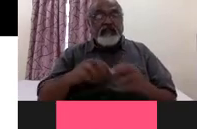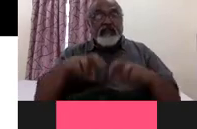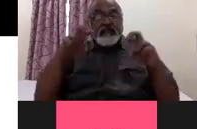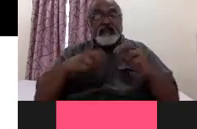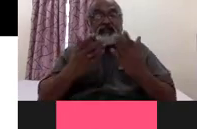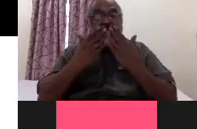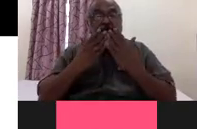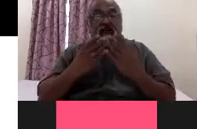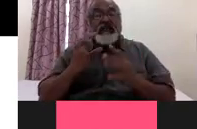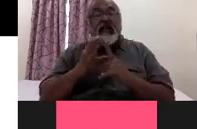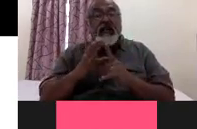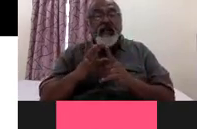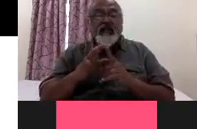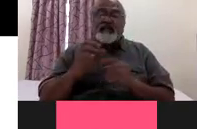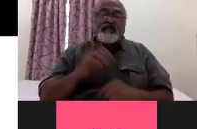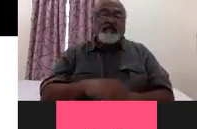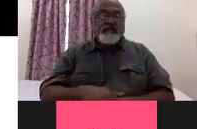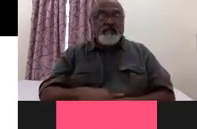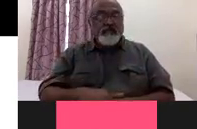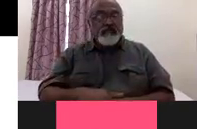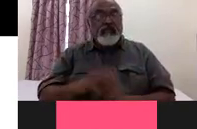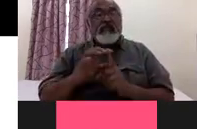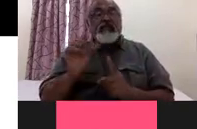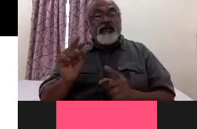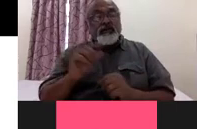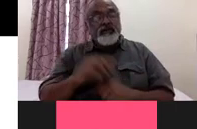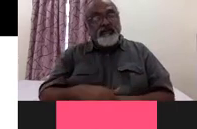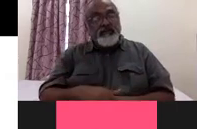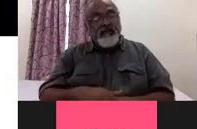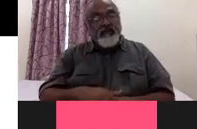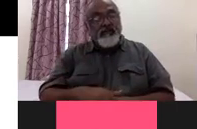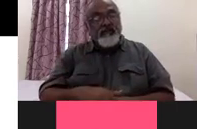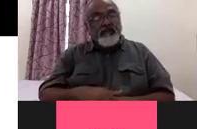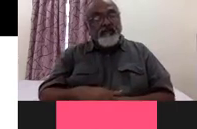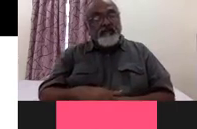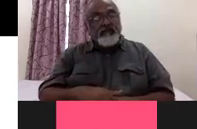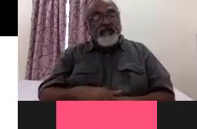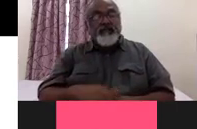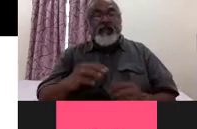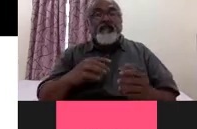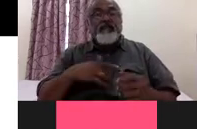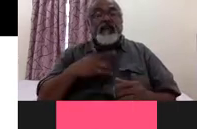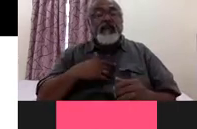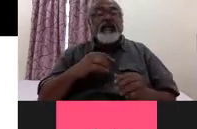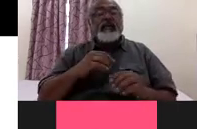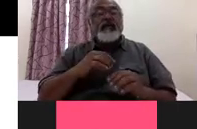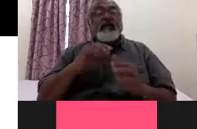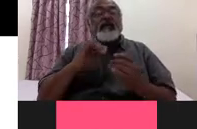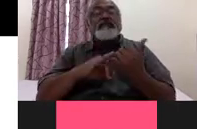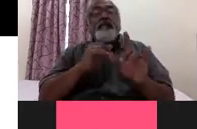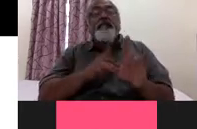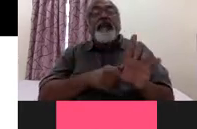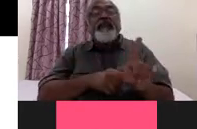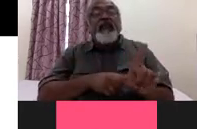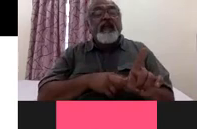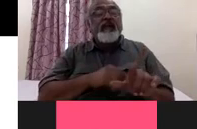what we discussed in our group, basically that to feel sympathized with someone is like looking at someone